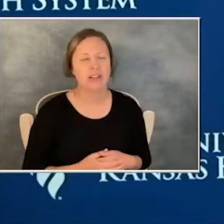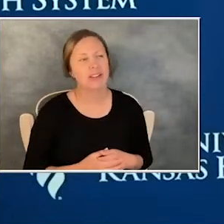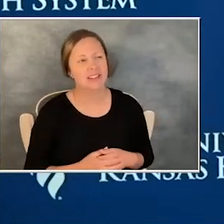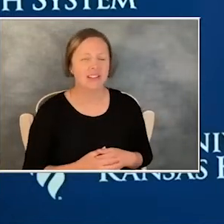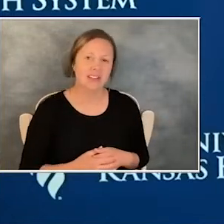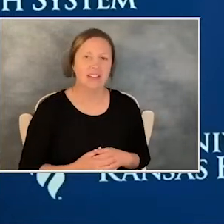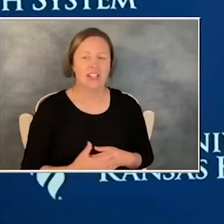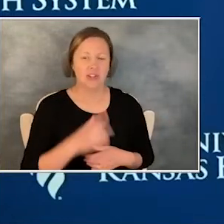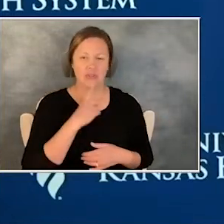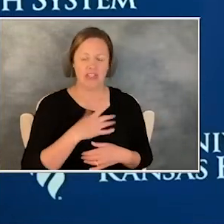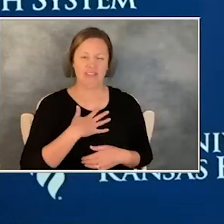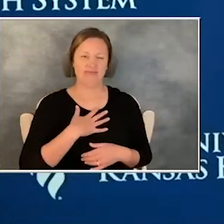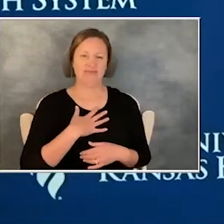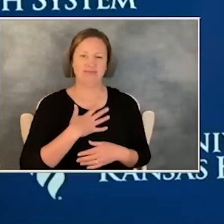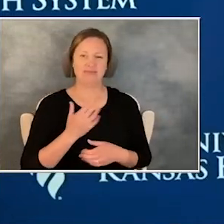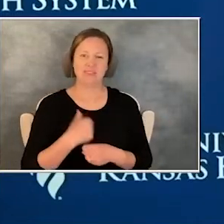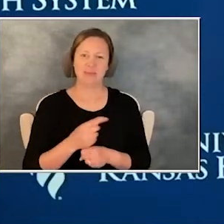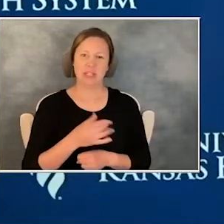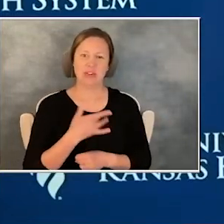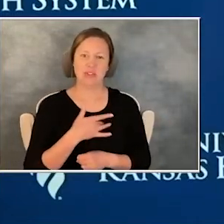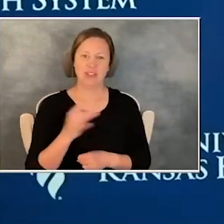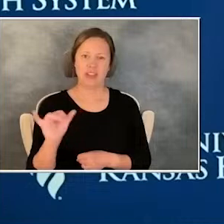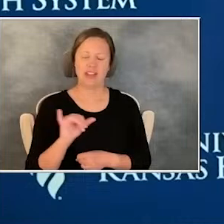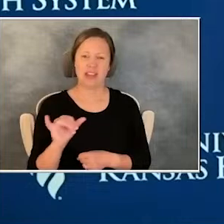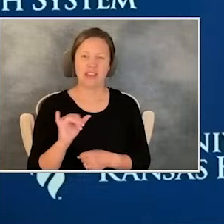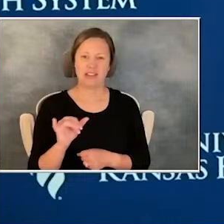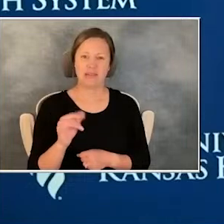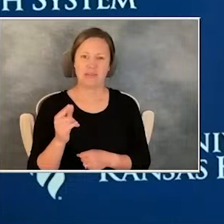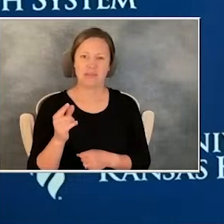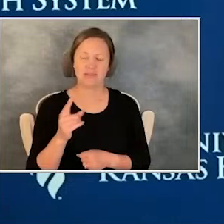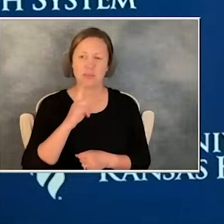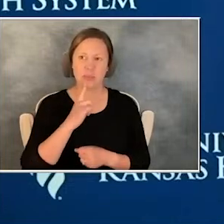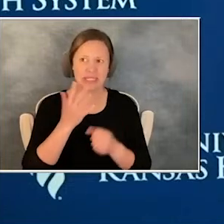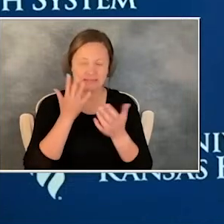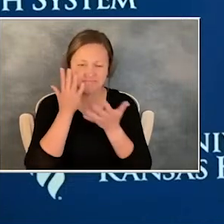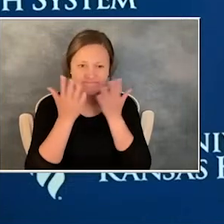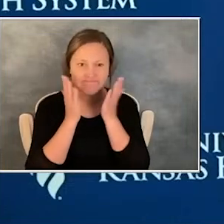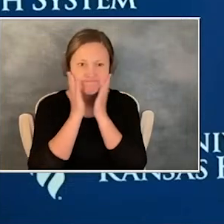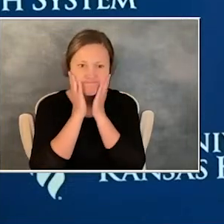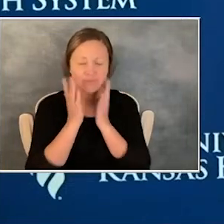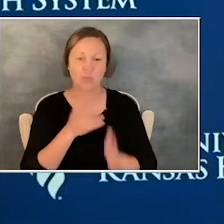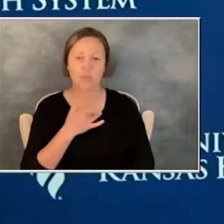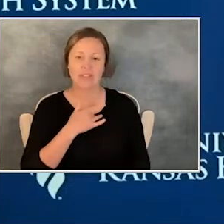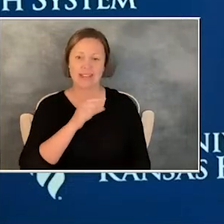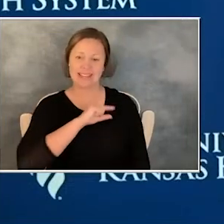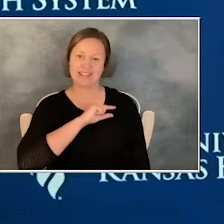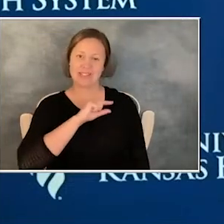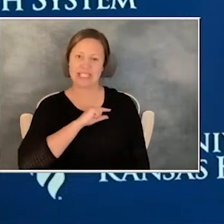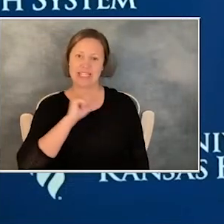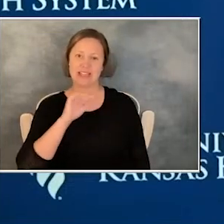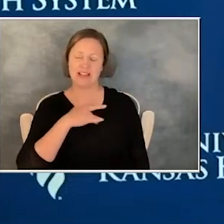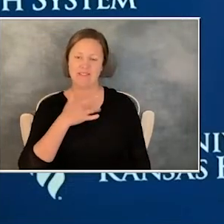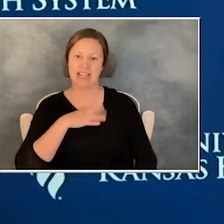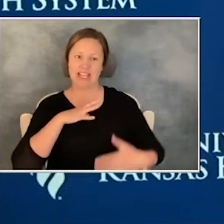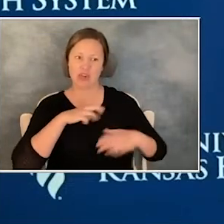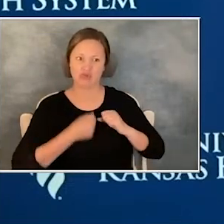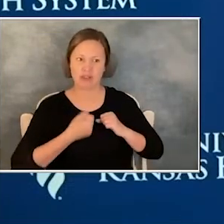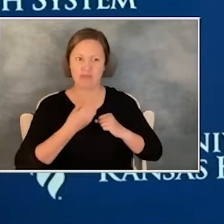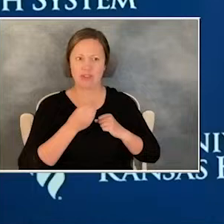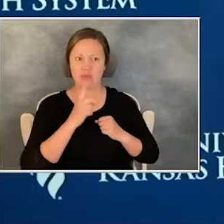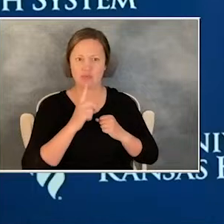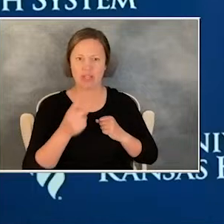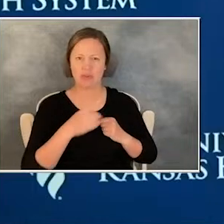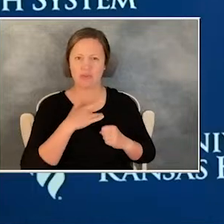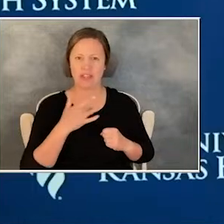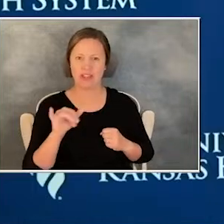feel as if you double down on your shame of feeling grief, and it makes you feel like, gosh, I should be grateful.